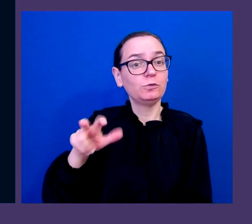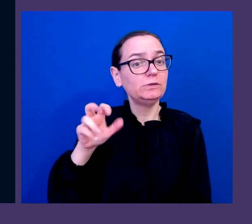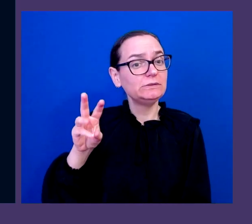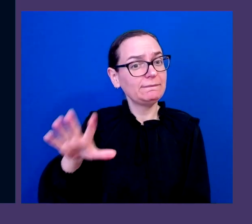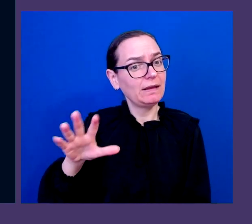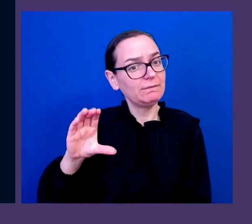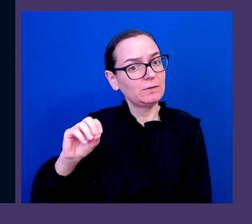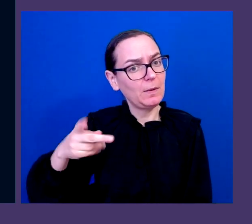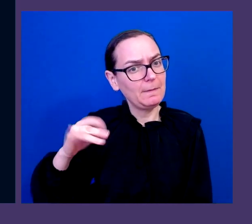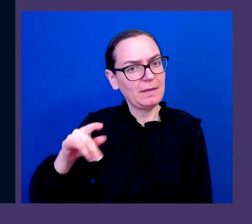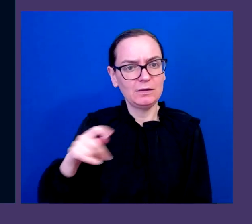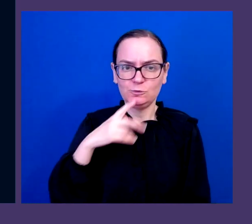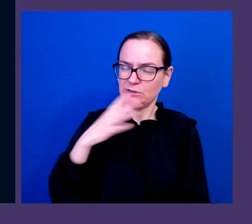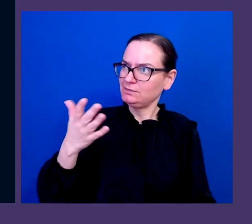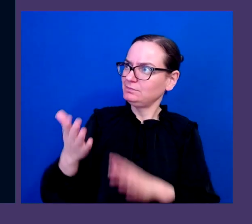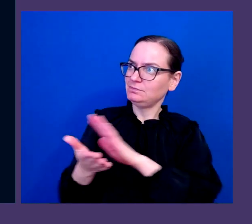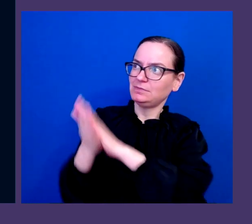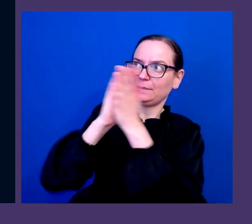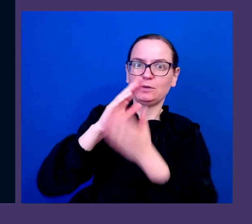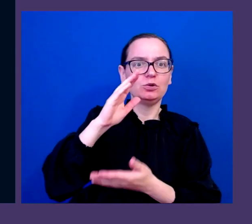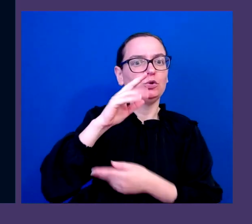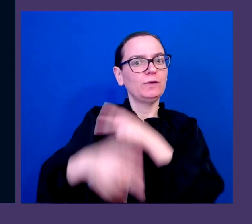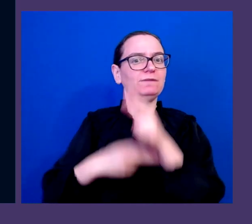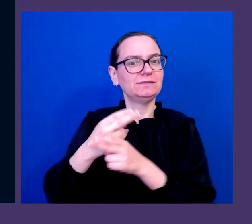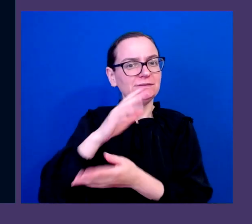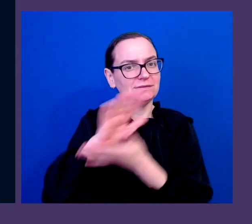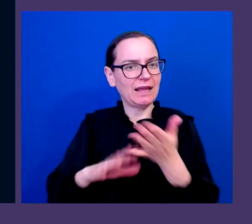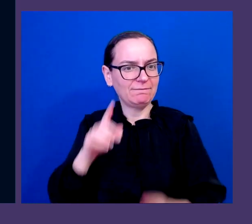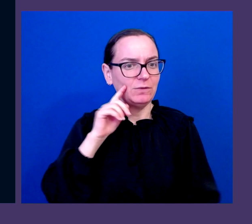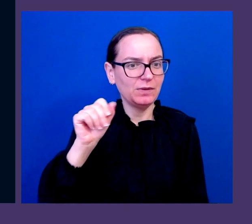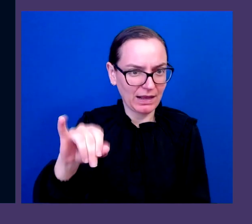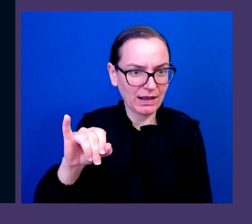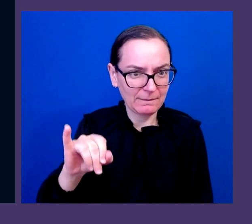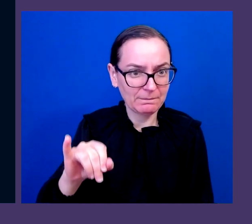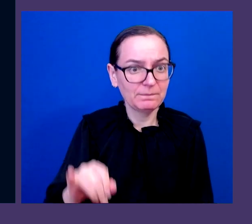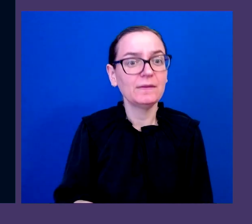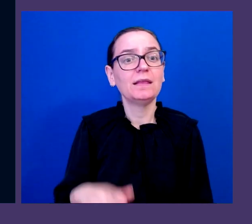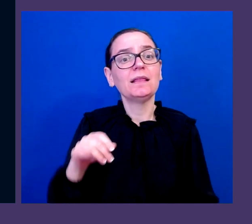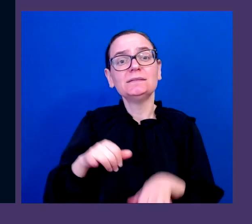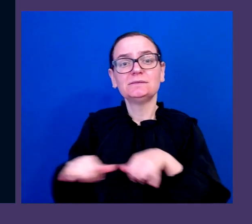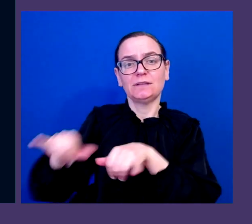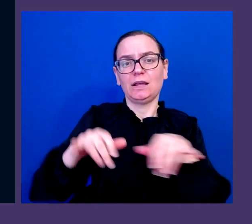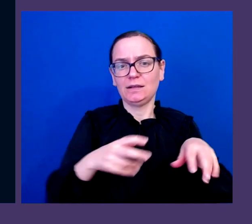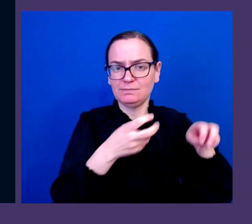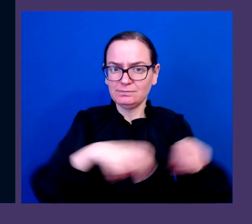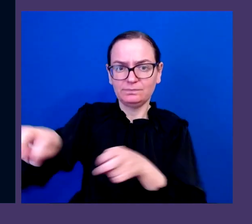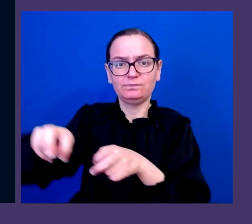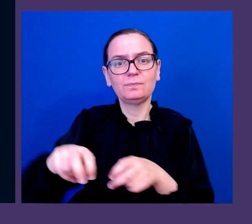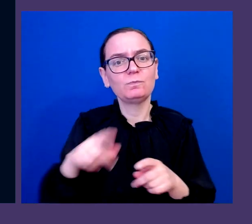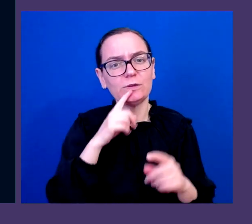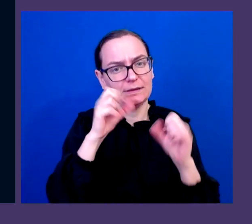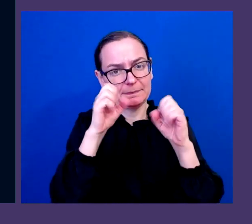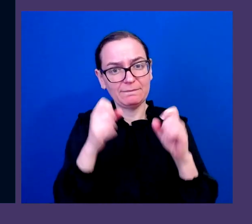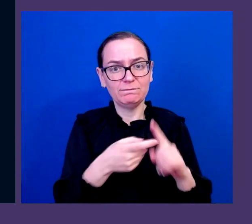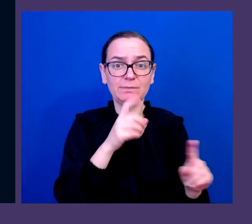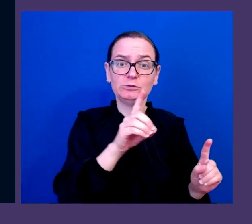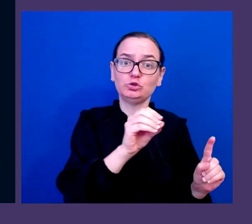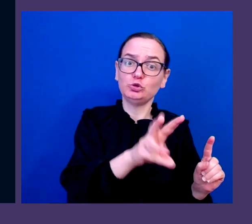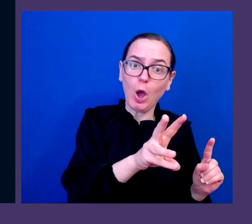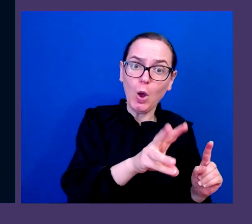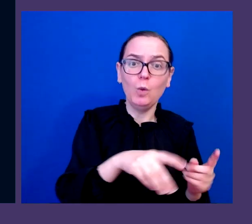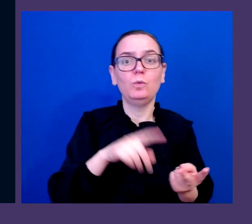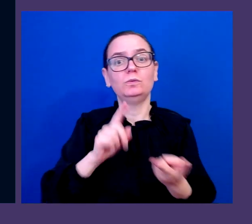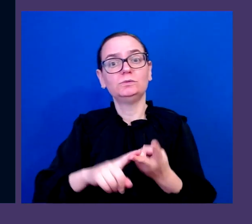is incredibly exciting. From Dow to Disney, they're turning to Microsoft's AI to transform their business in this exciting